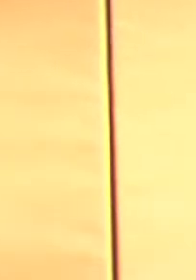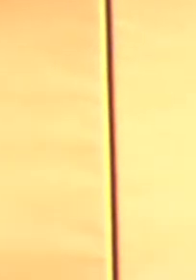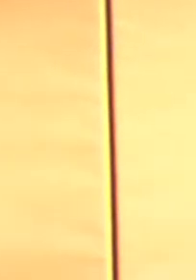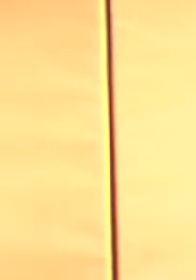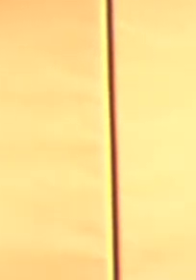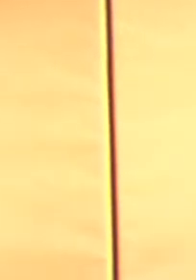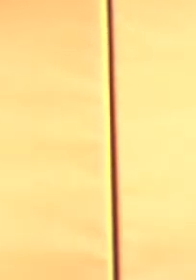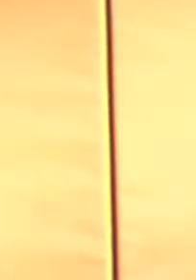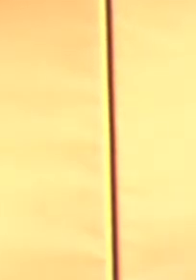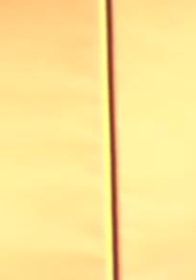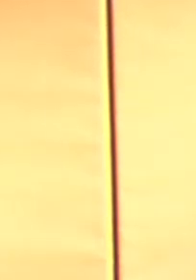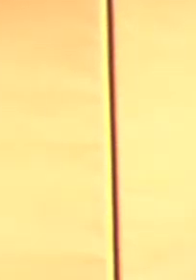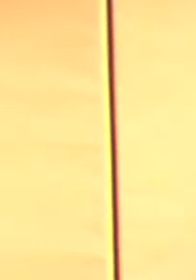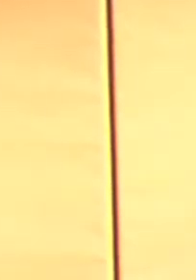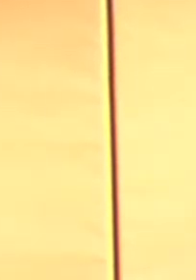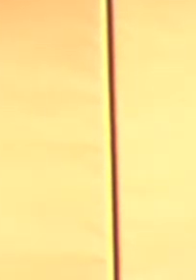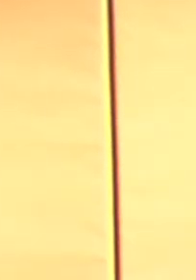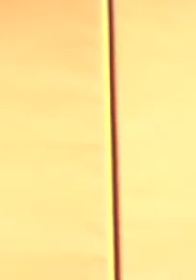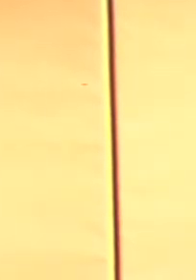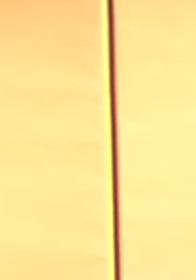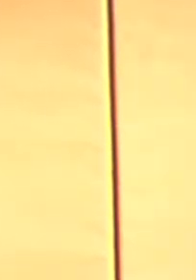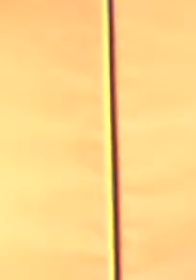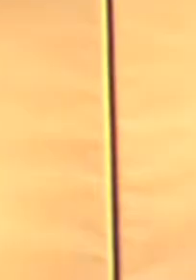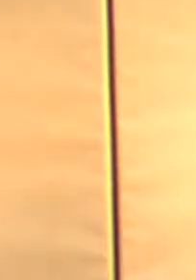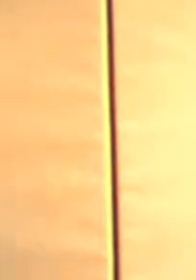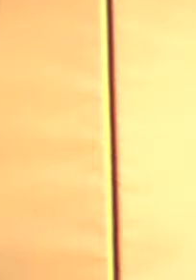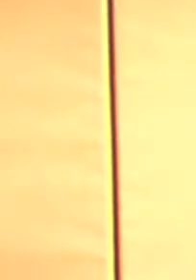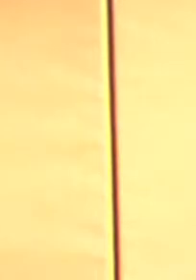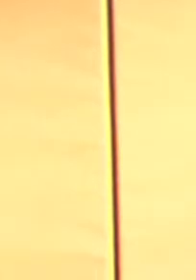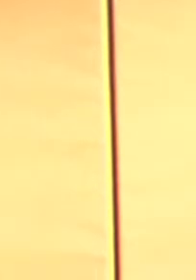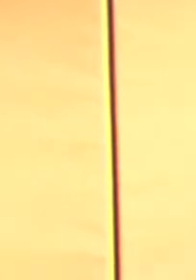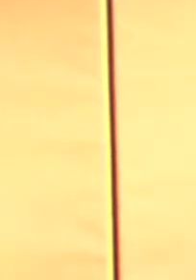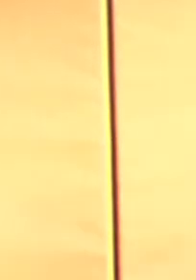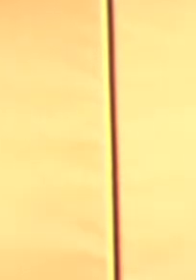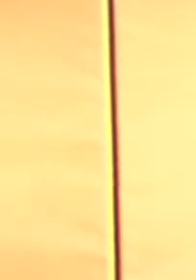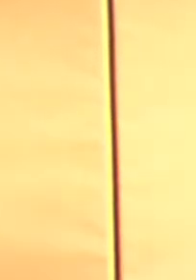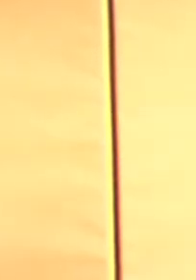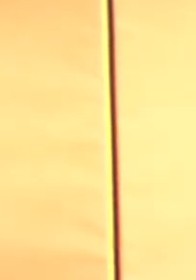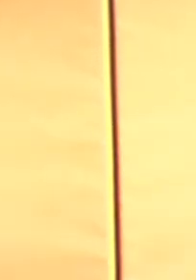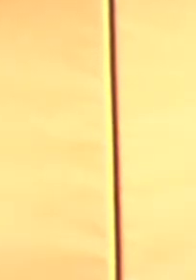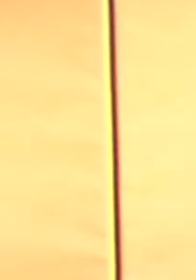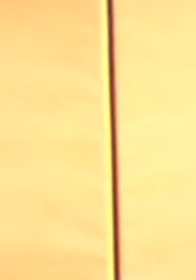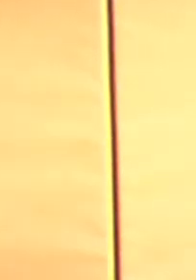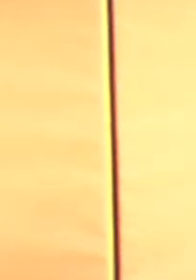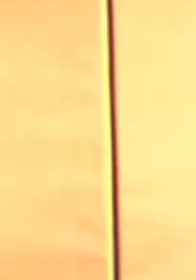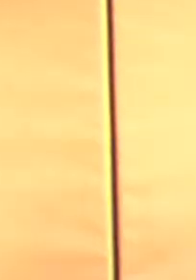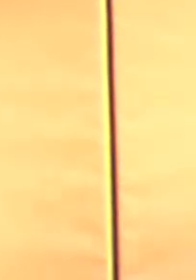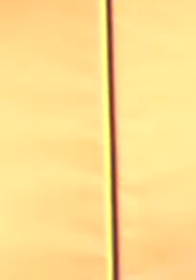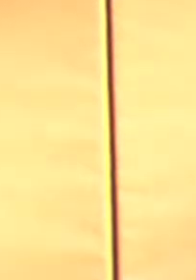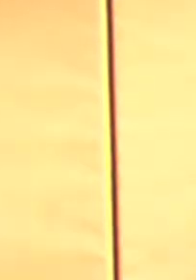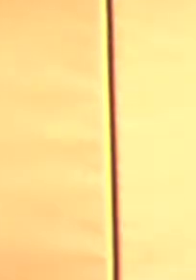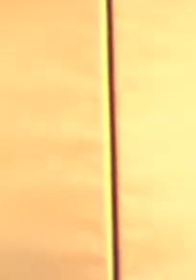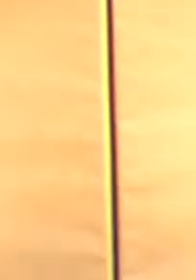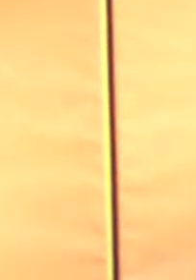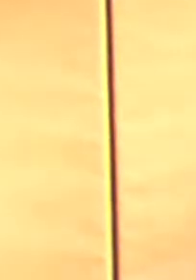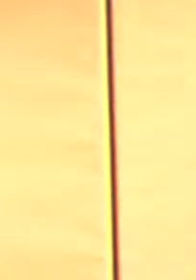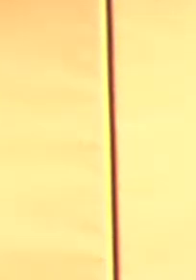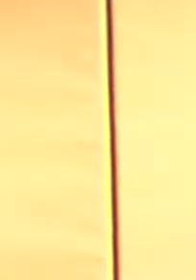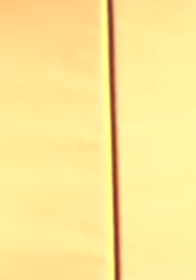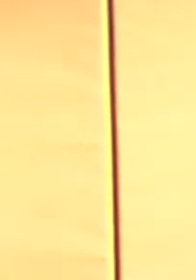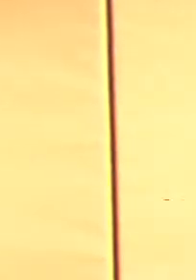together tonight. We thank you for being here, and please enjoy this celebration of the 2022